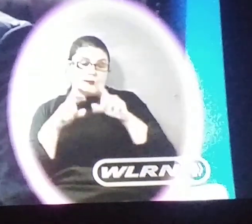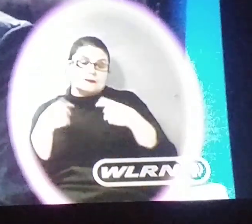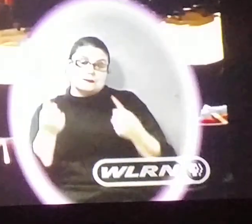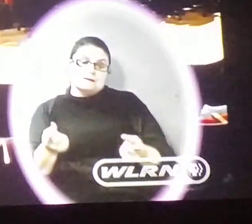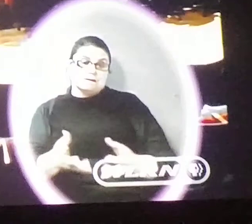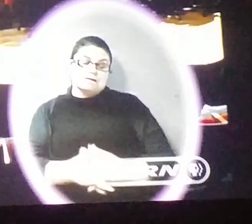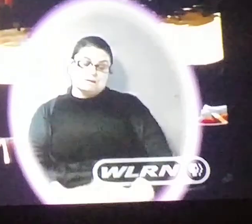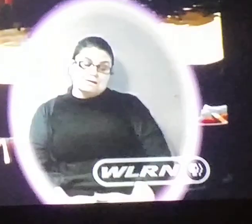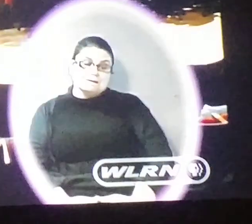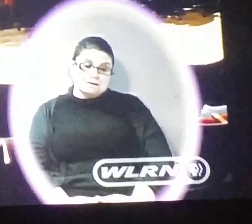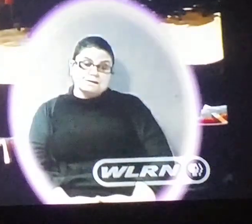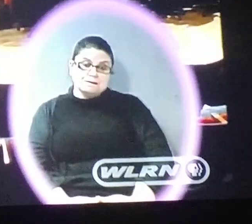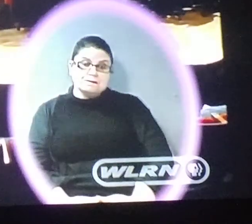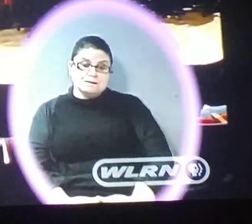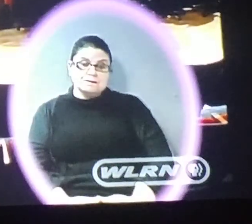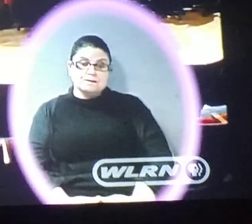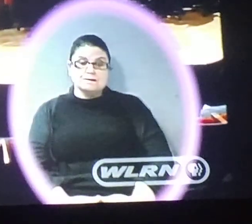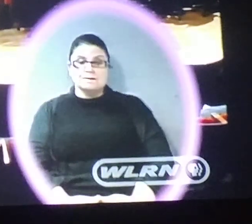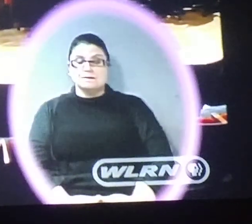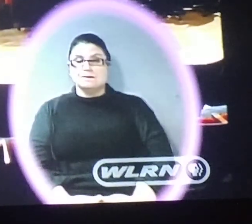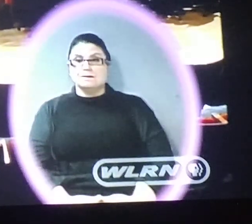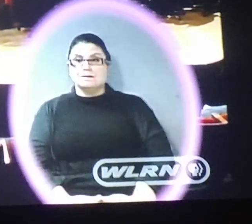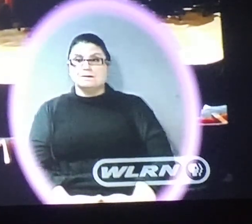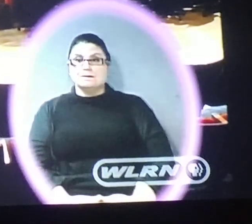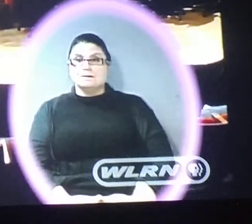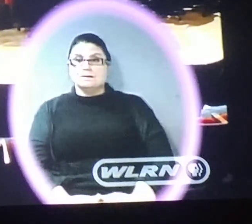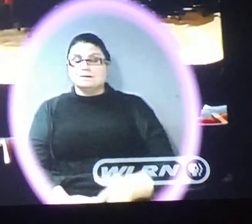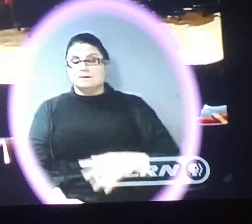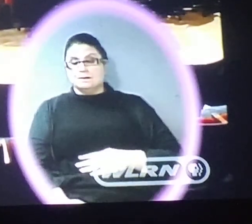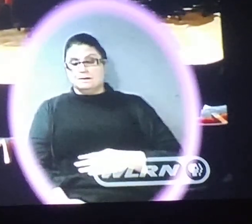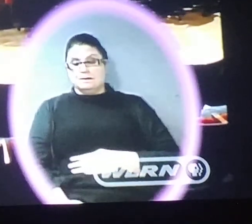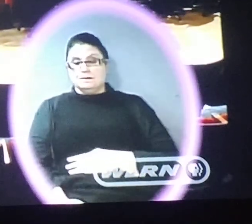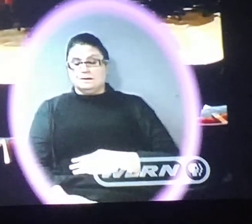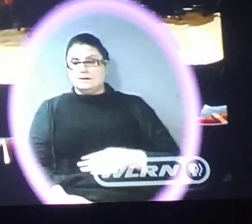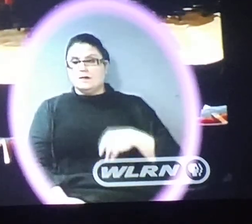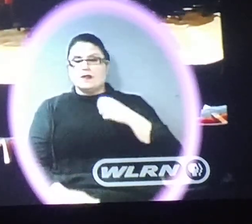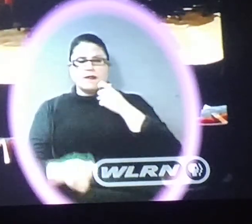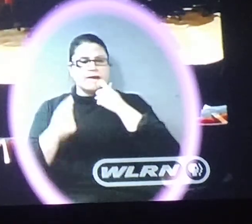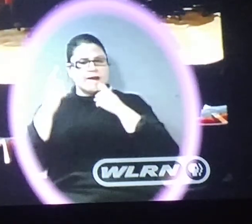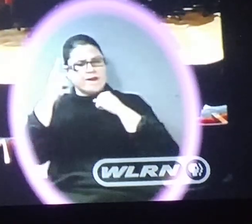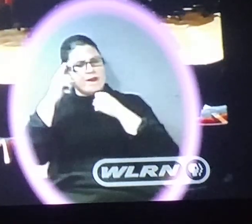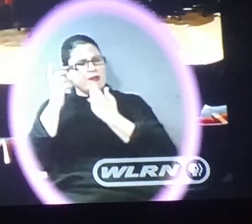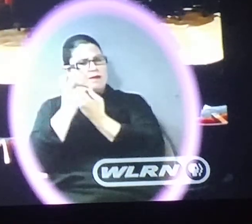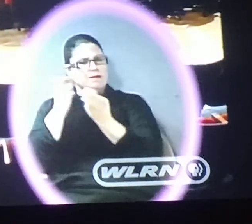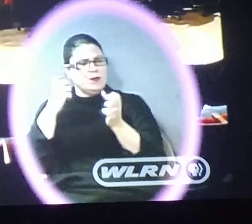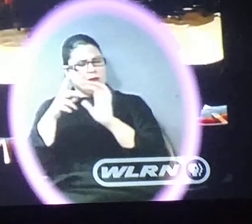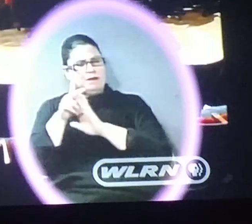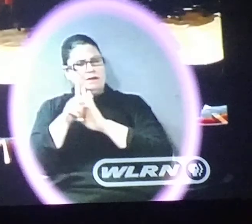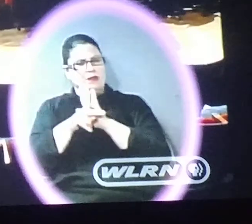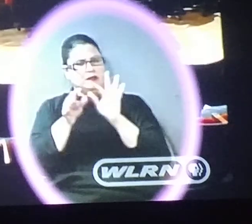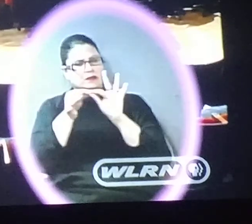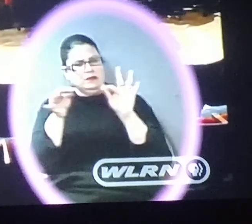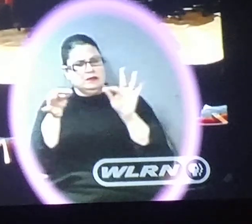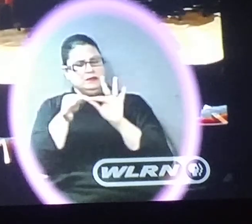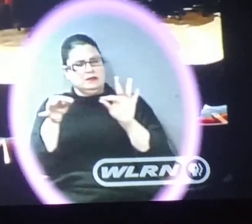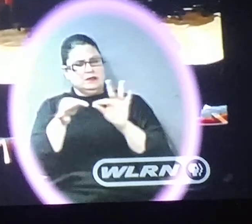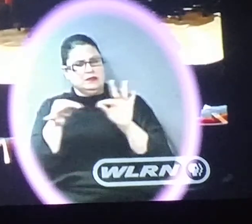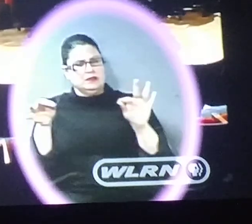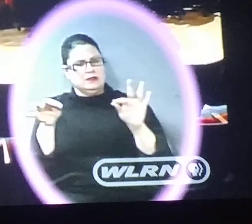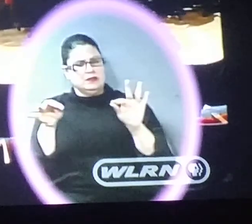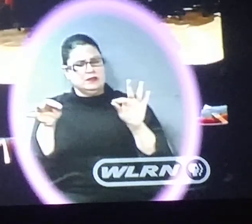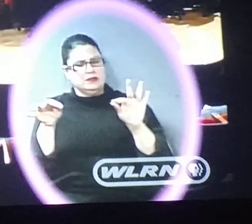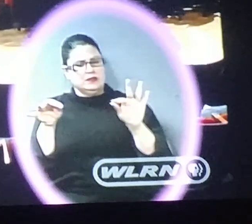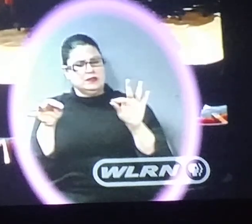Thank you. Just a follow-up question, Madam Chair. Doesn't the board policy to some extent speaks to the relationship of